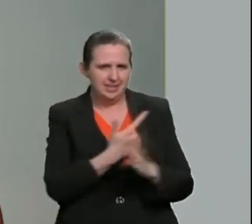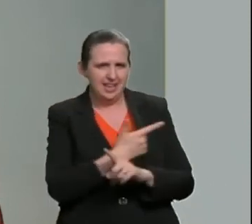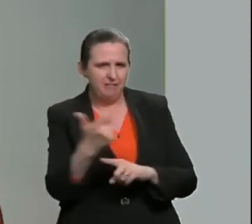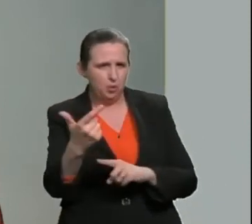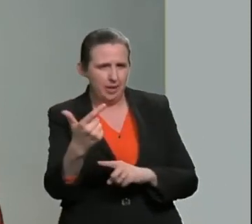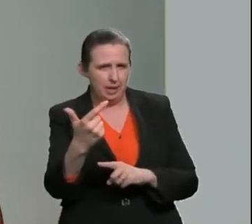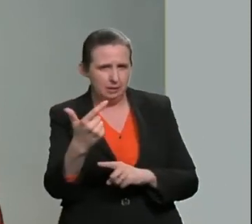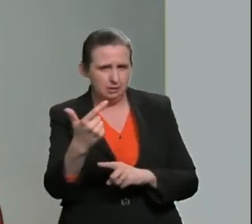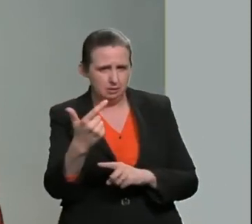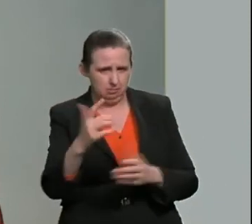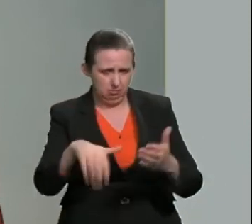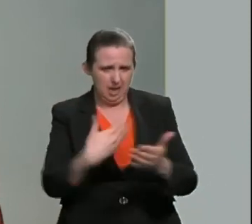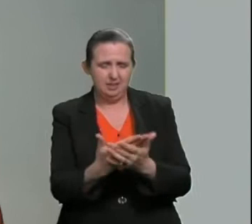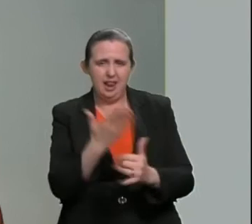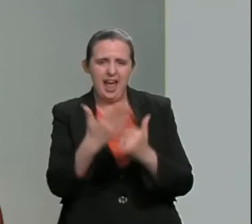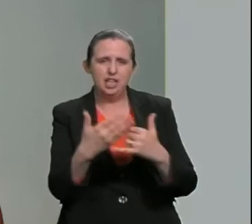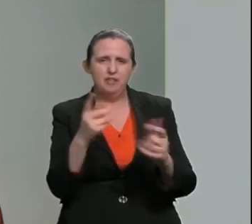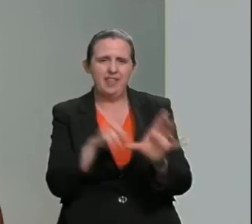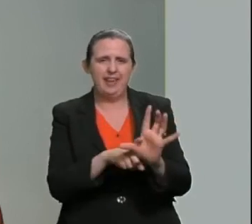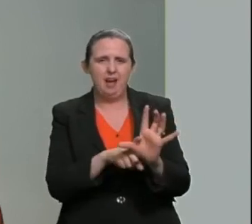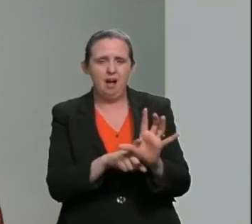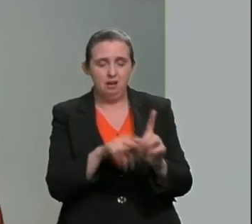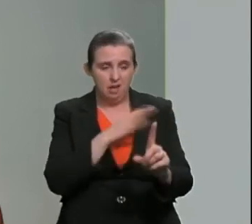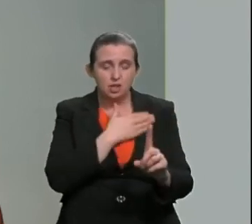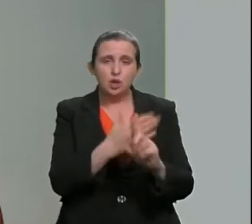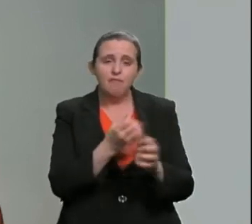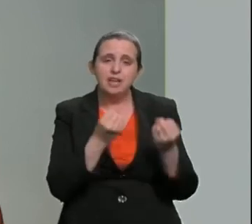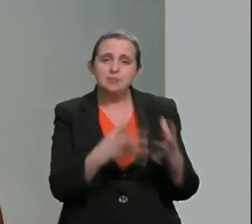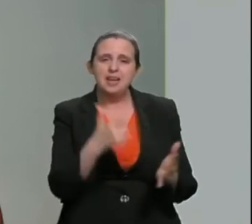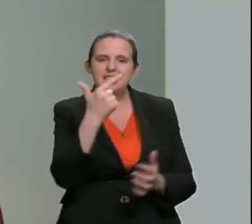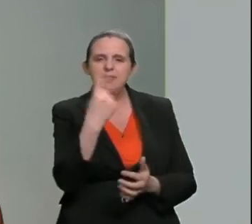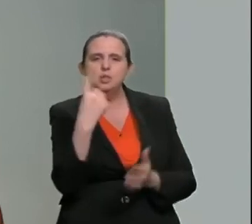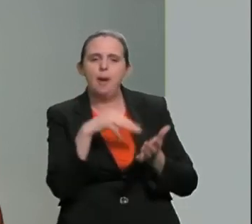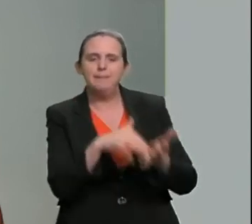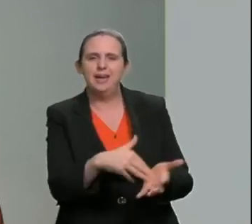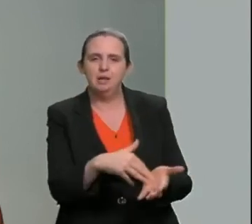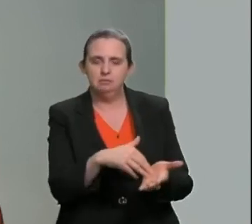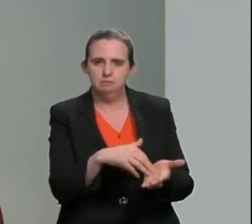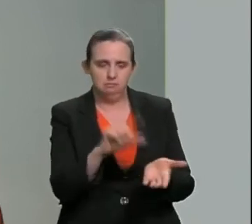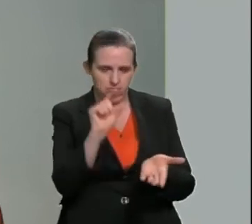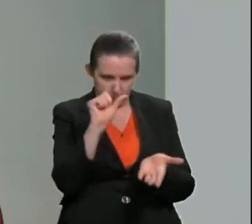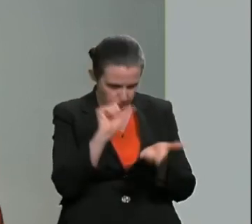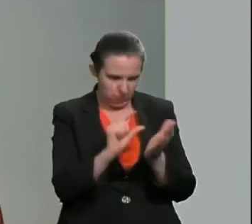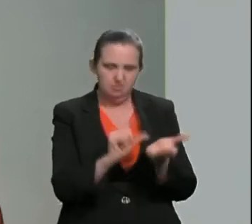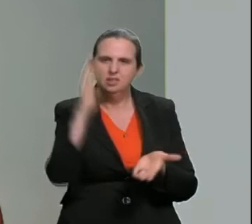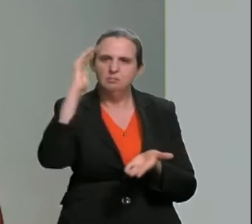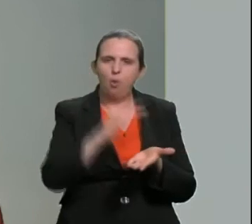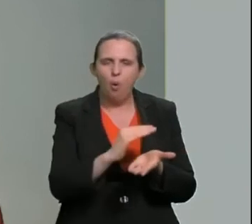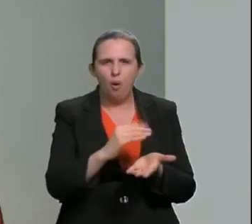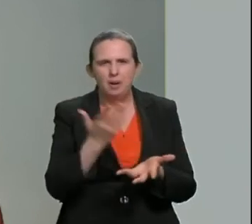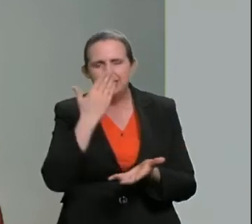paltry £71 million has been spent so far. So why is he cutting £1